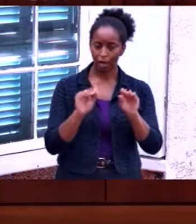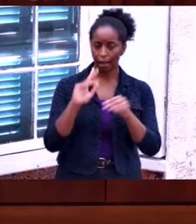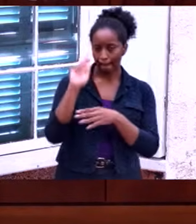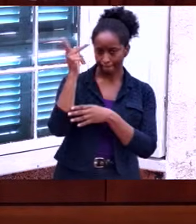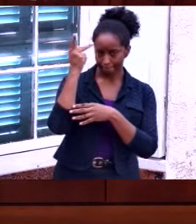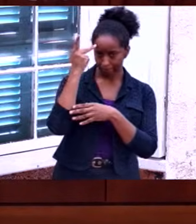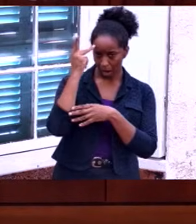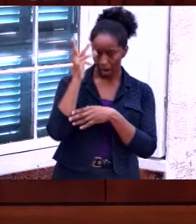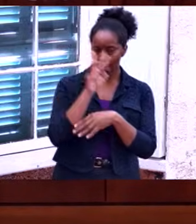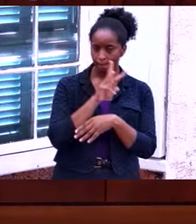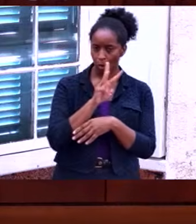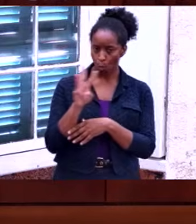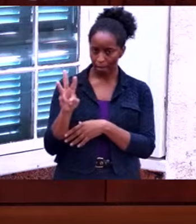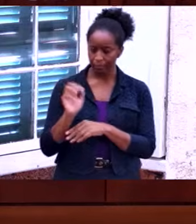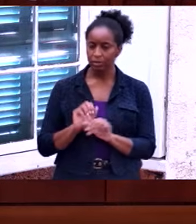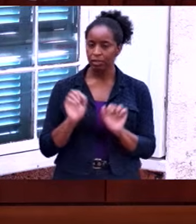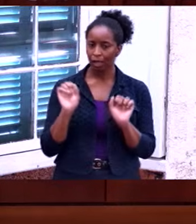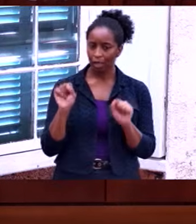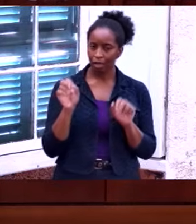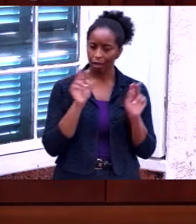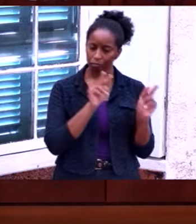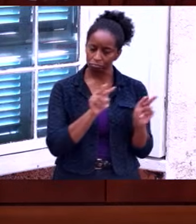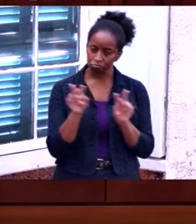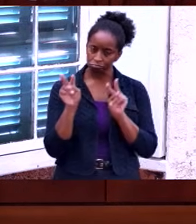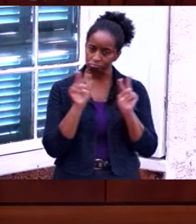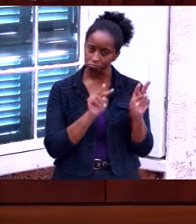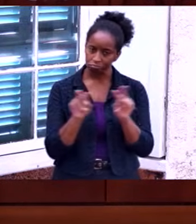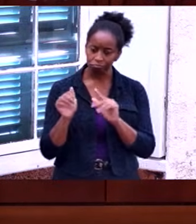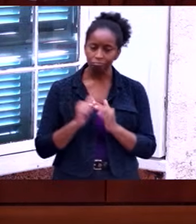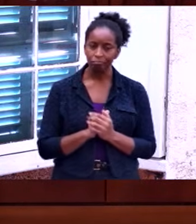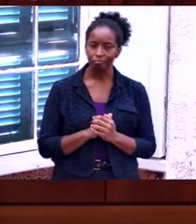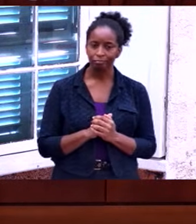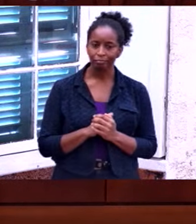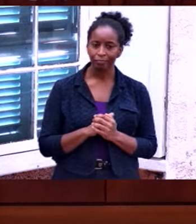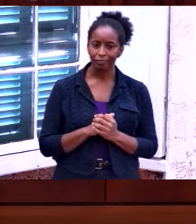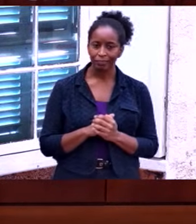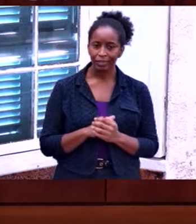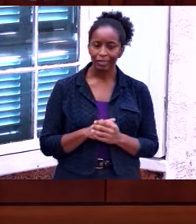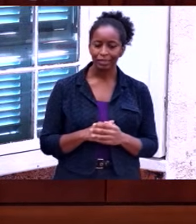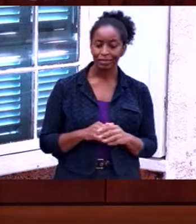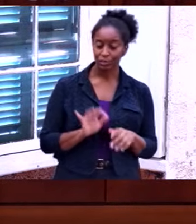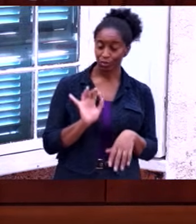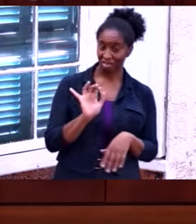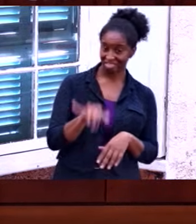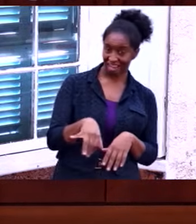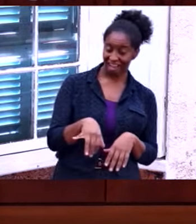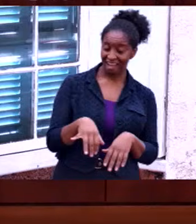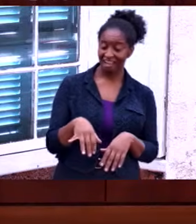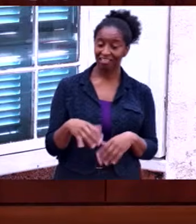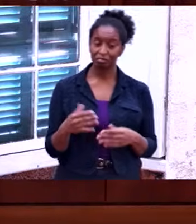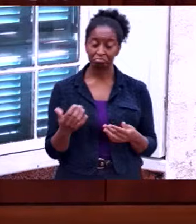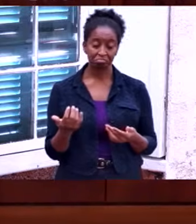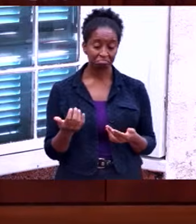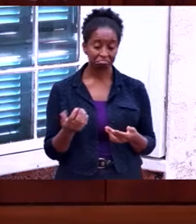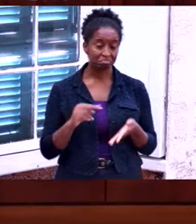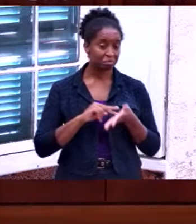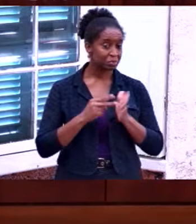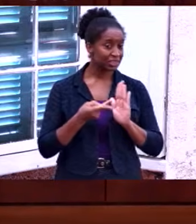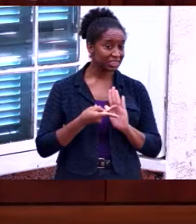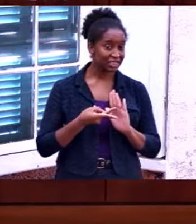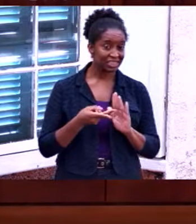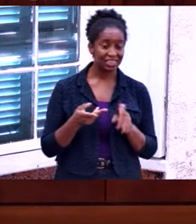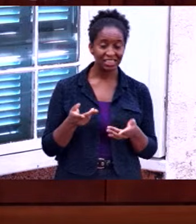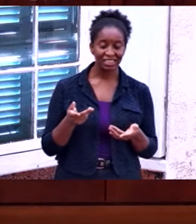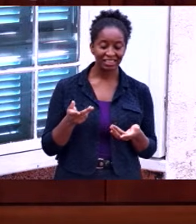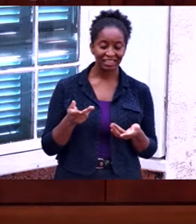members of this chamber for sure. So it is not something of which anyone recently had sight. And it has been very well